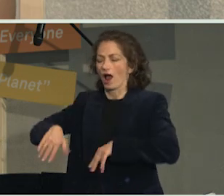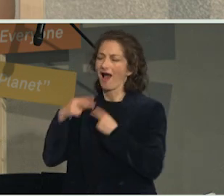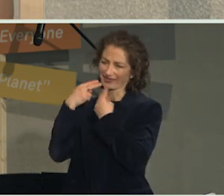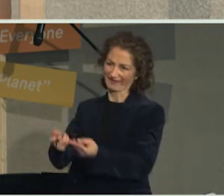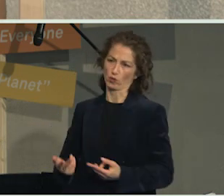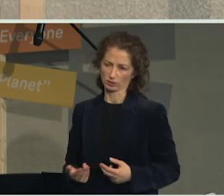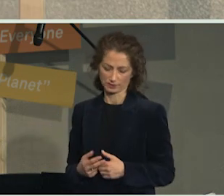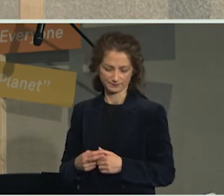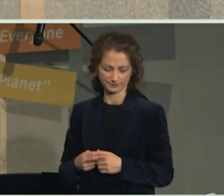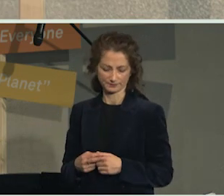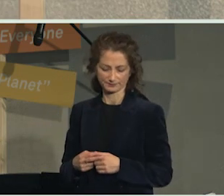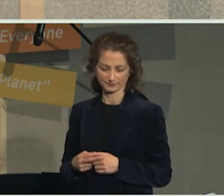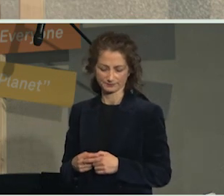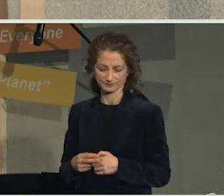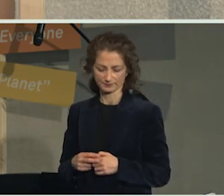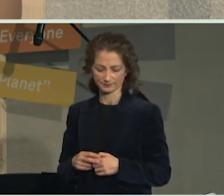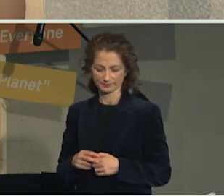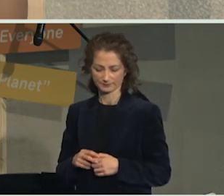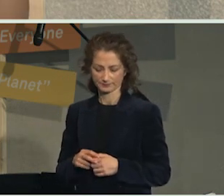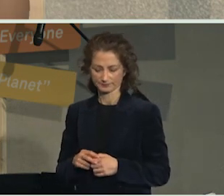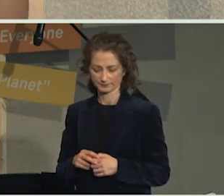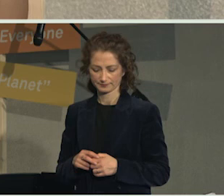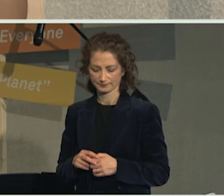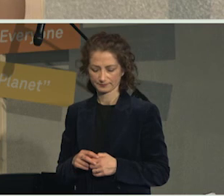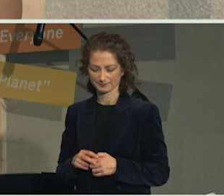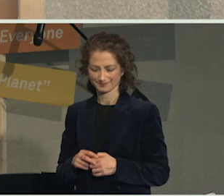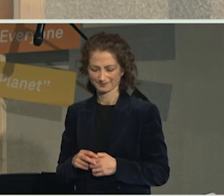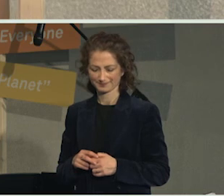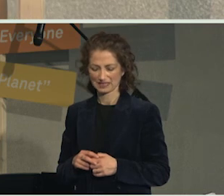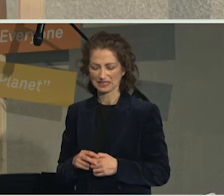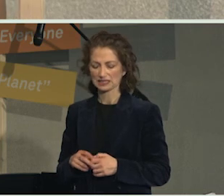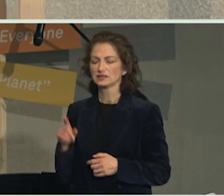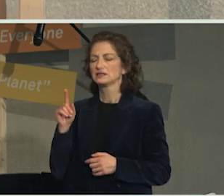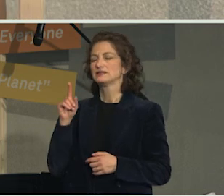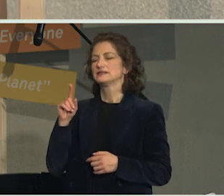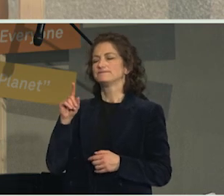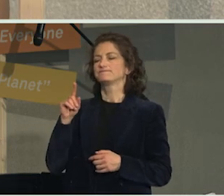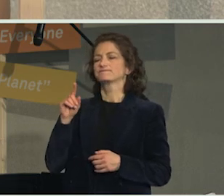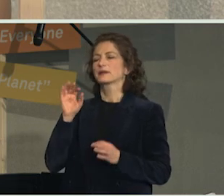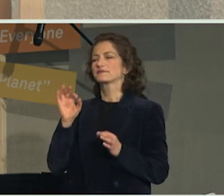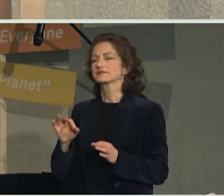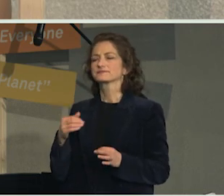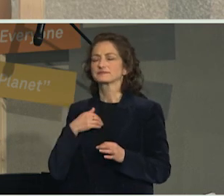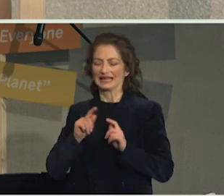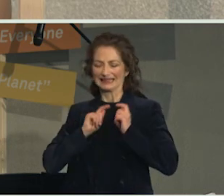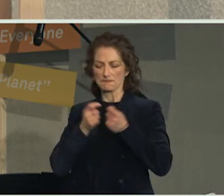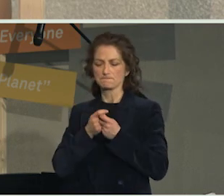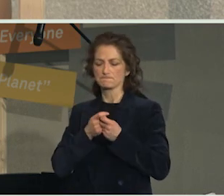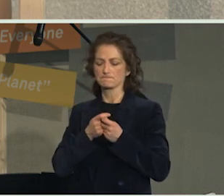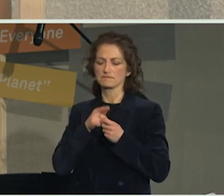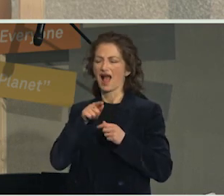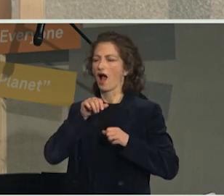the people on Anita Hill's legal team, and we got the divisive thing. You